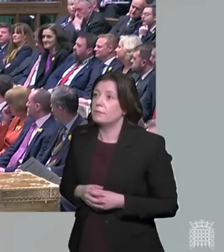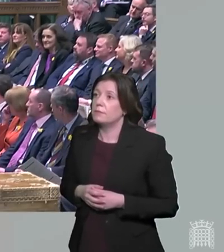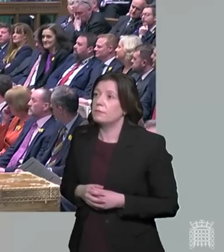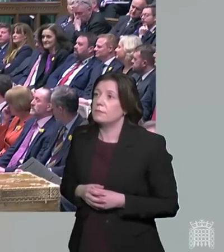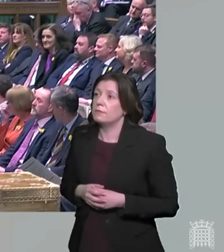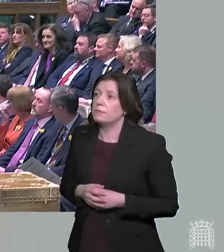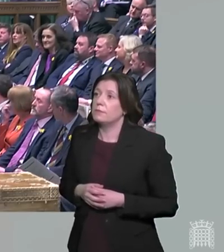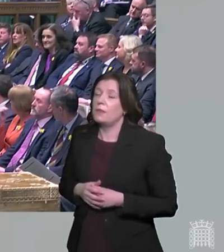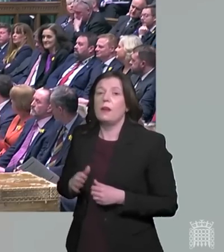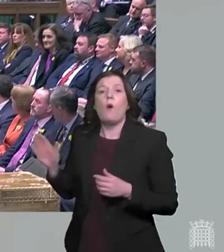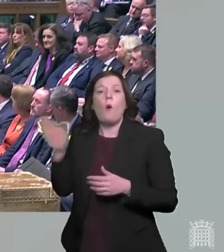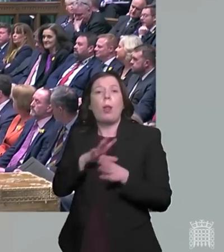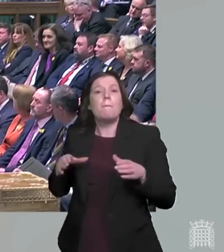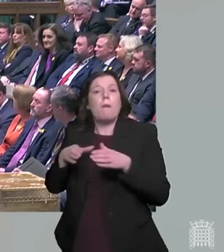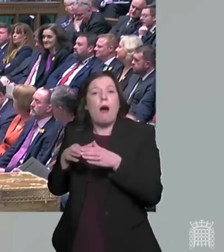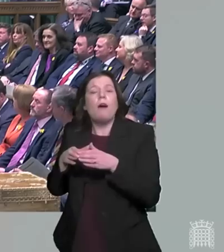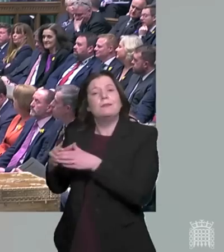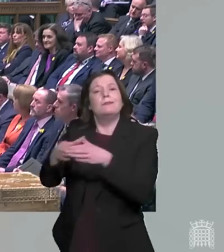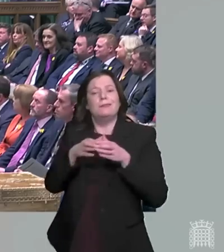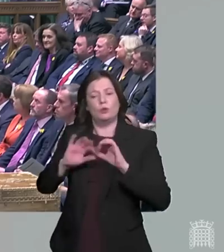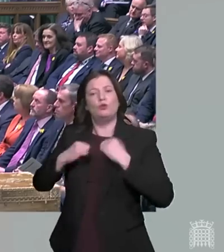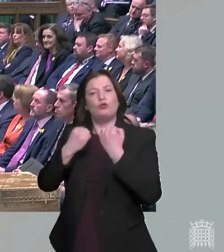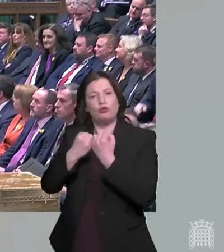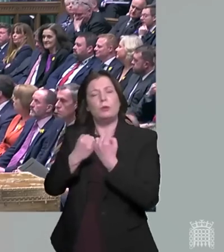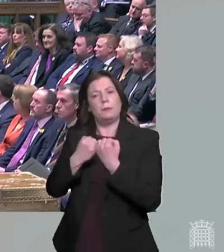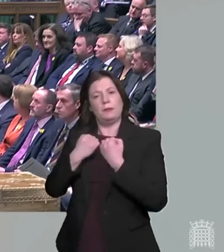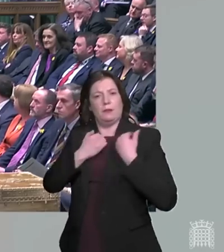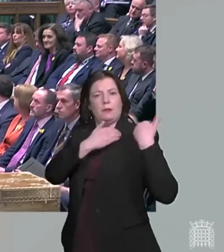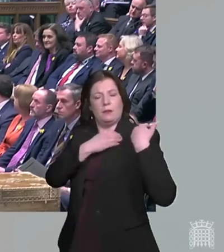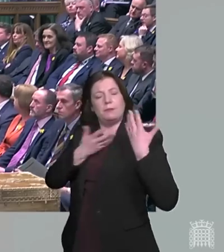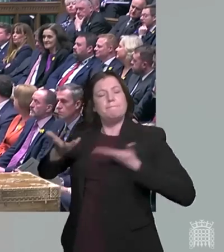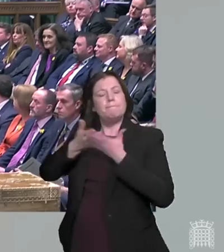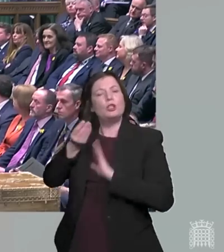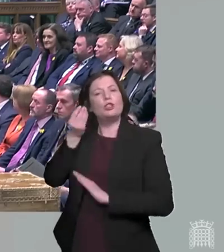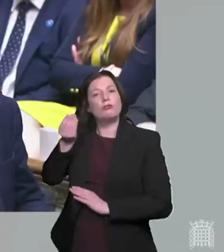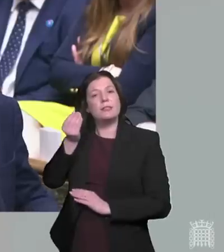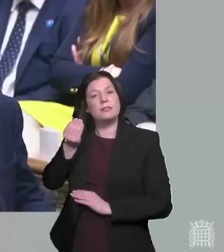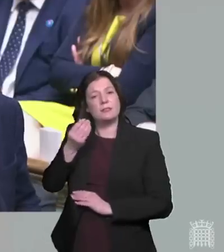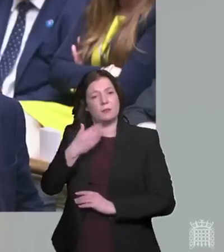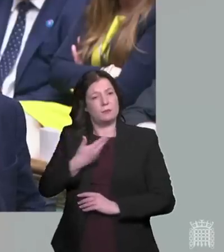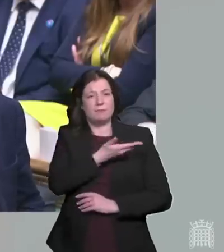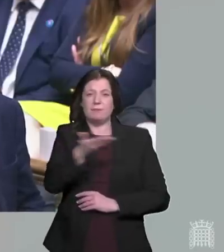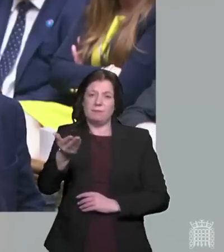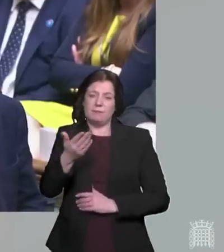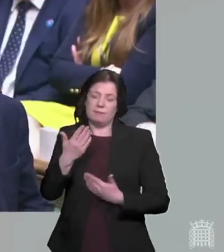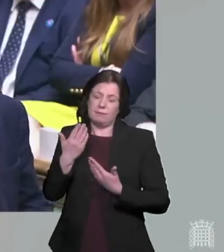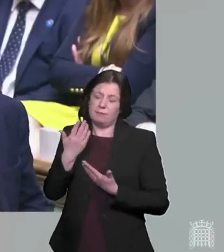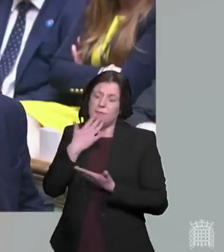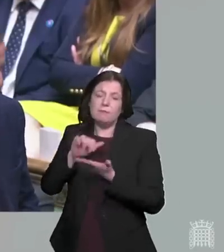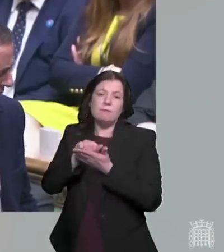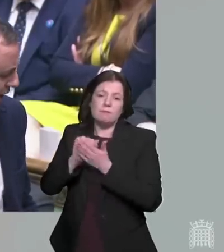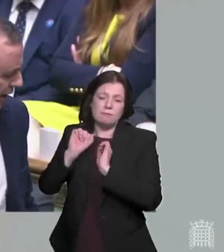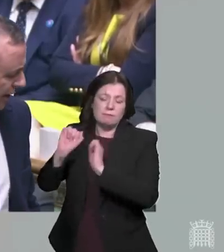record how sad we all are for the tragic train accident that's happened in Greece and for the tragic loss of